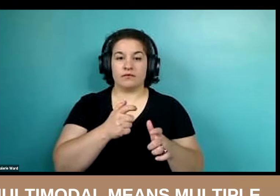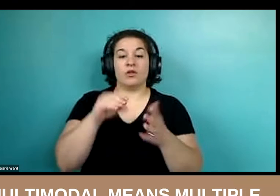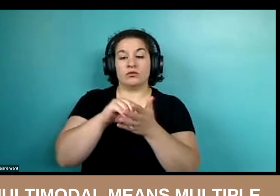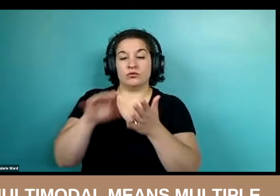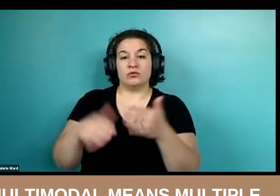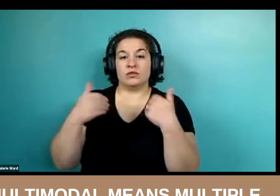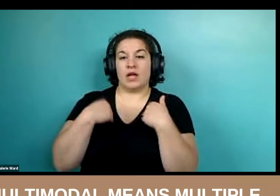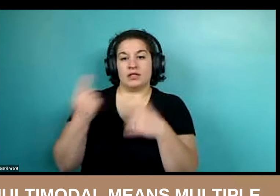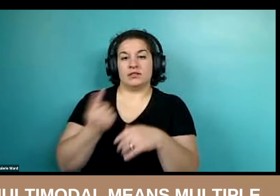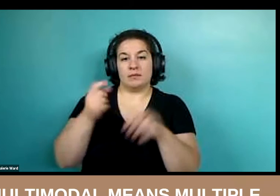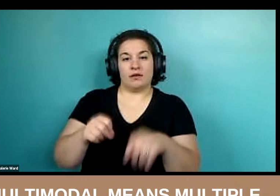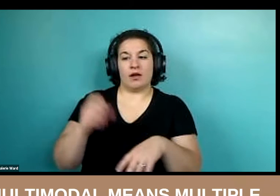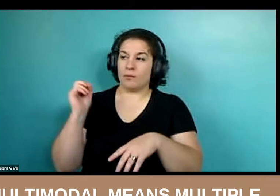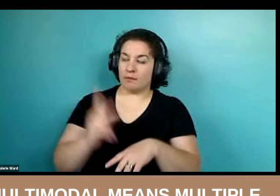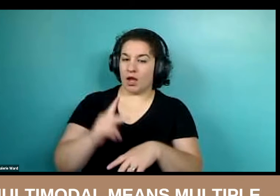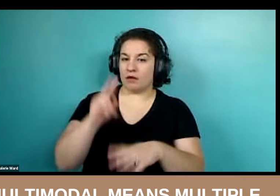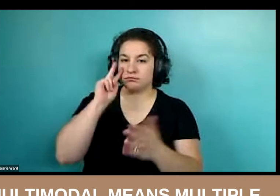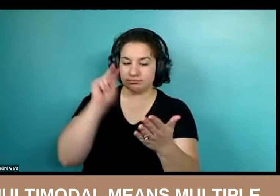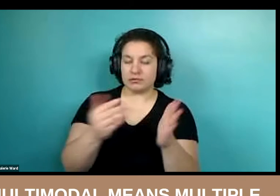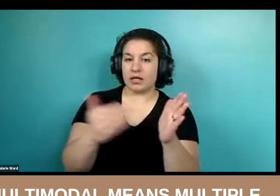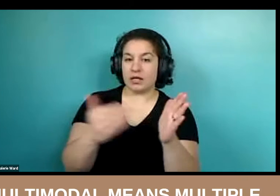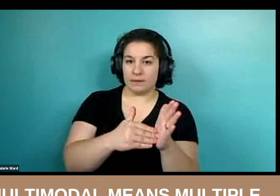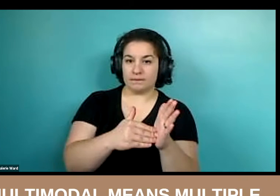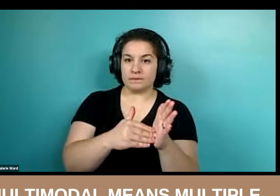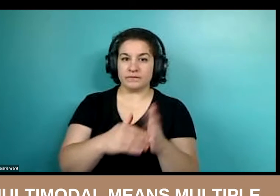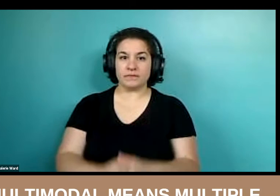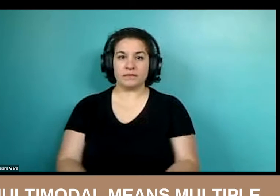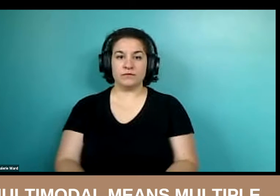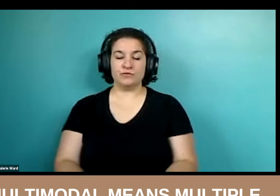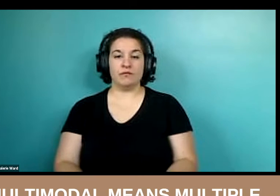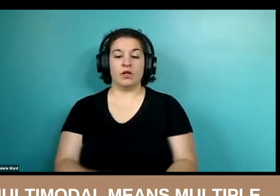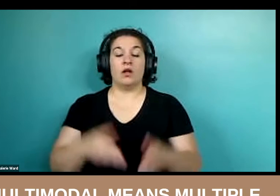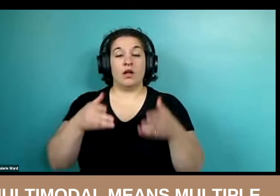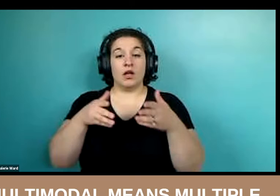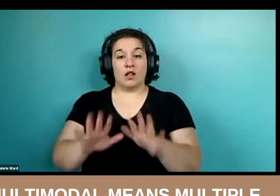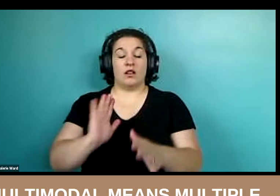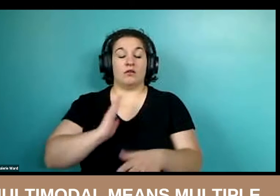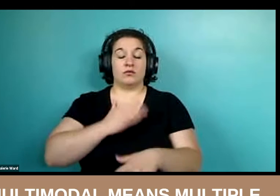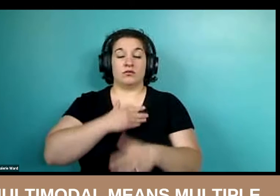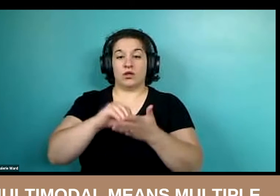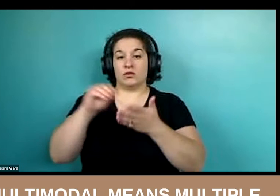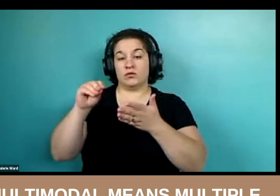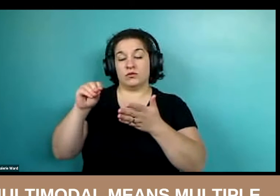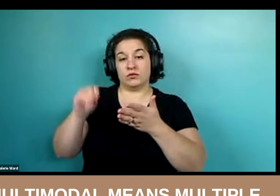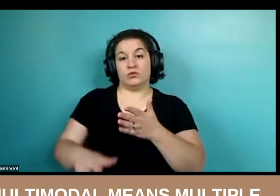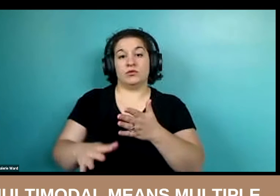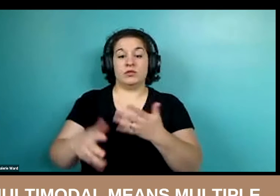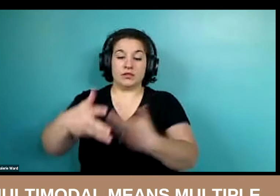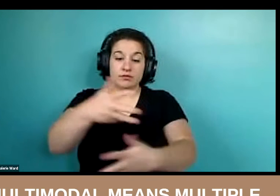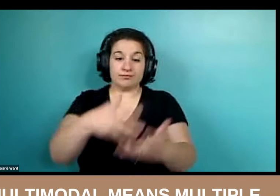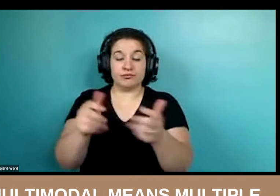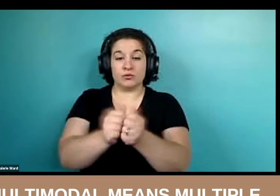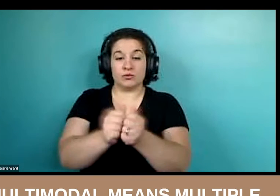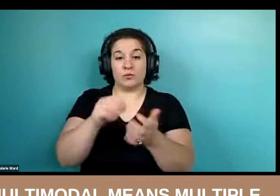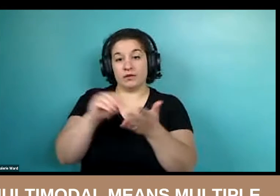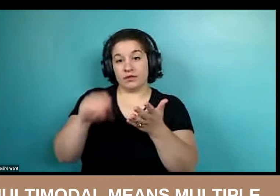on. They have something else that they can look at. This allows our students to interact with this information we are trying to impart in various